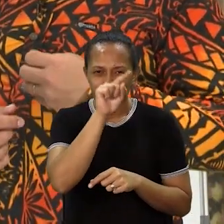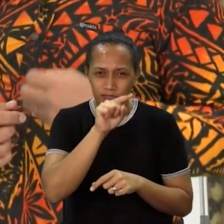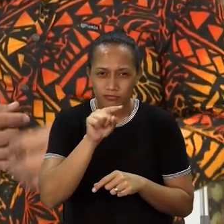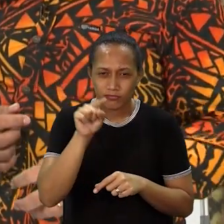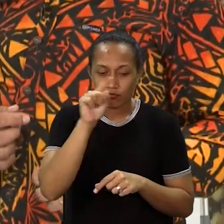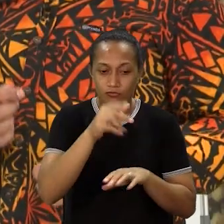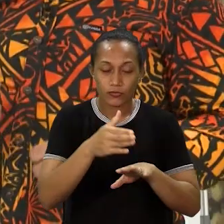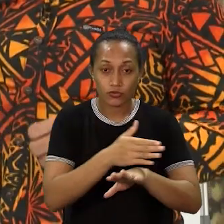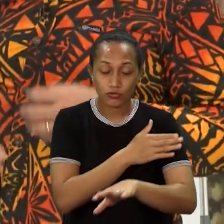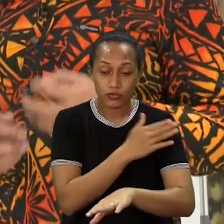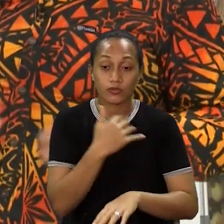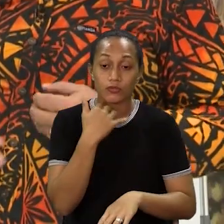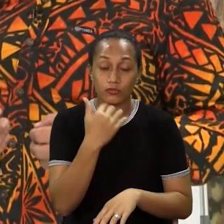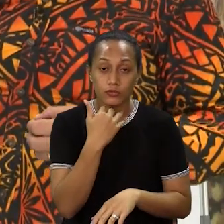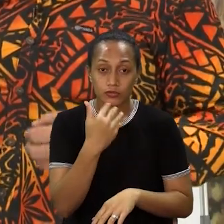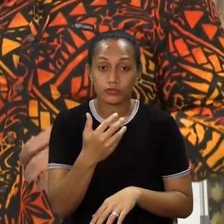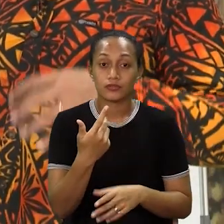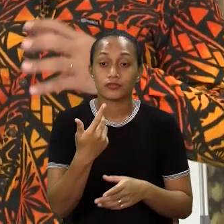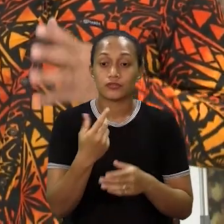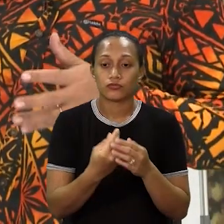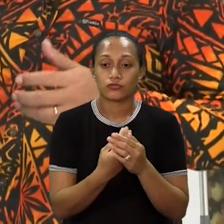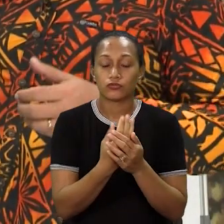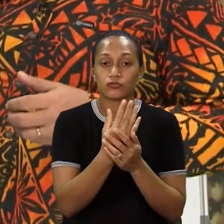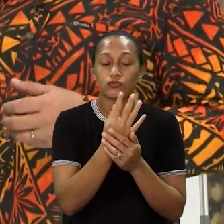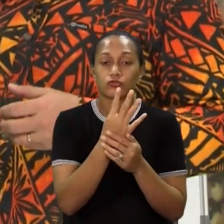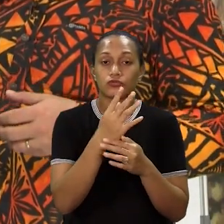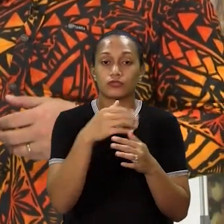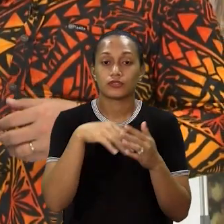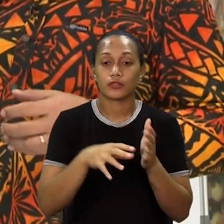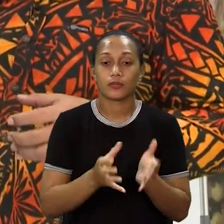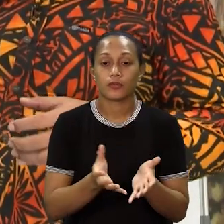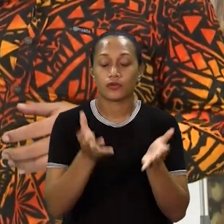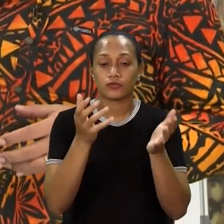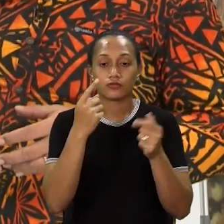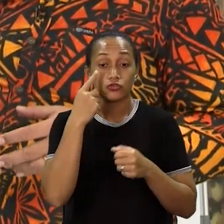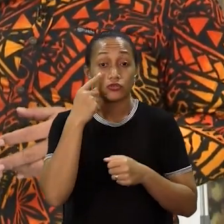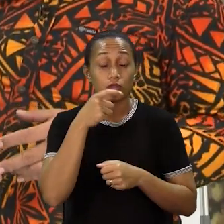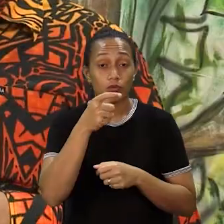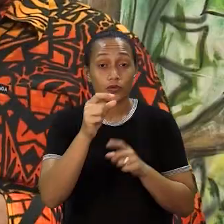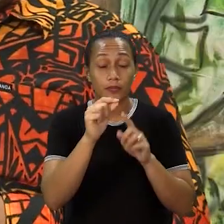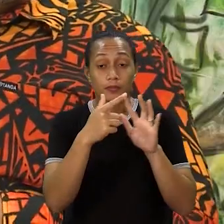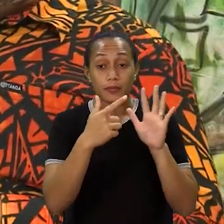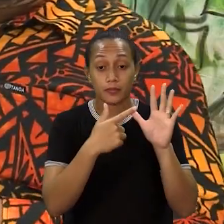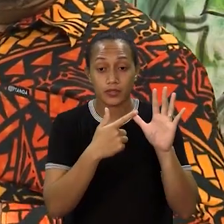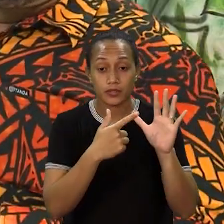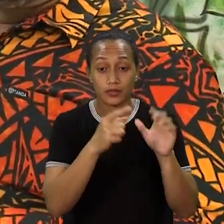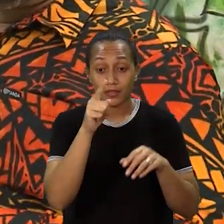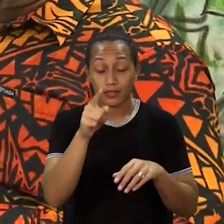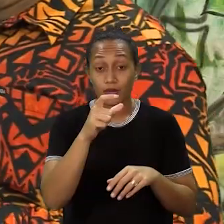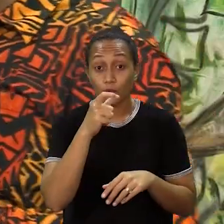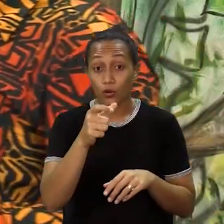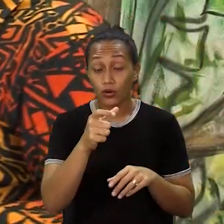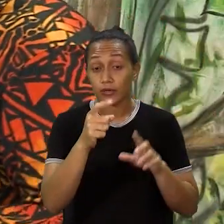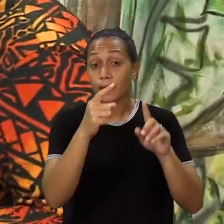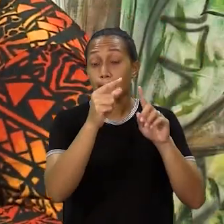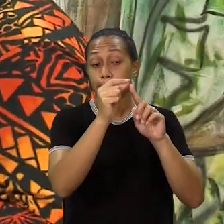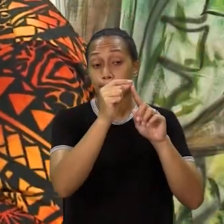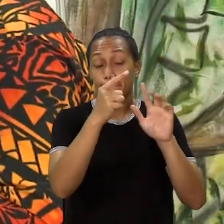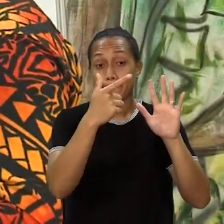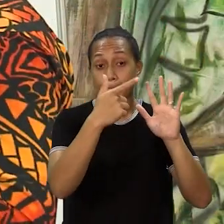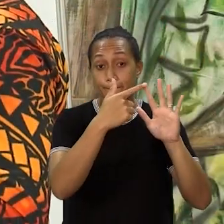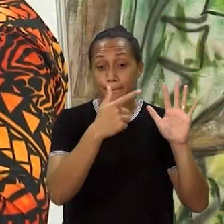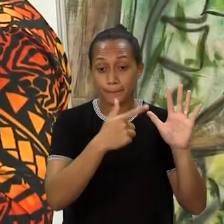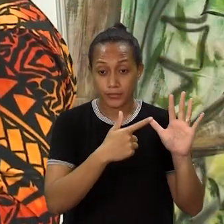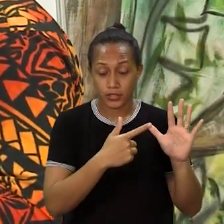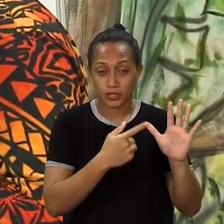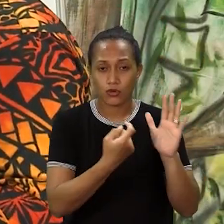small, round, green vegetable that grows as a seed in a pot. Look at the word pea. Look